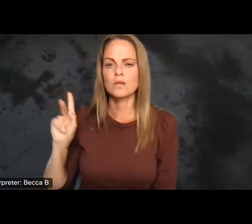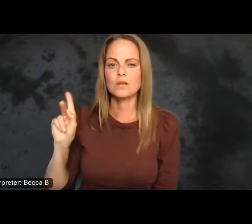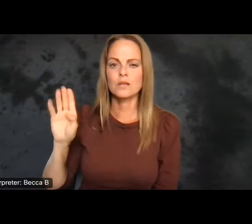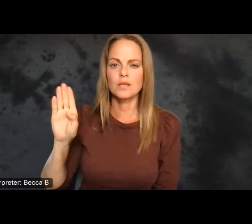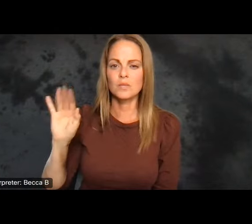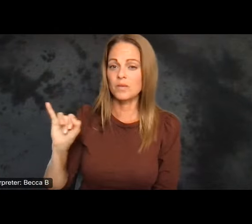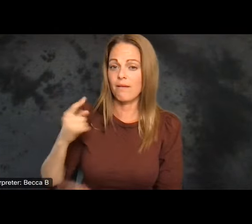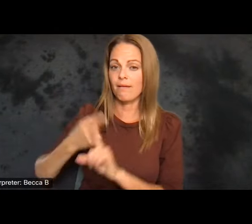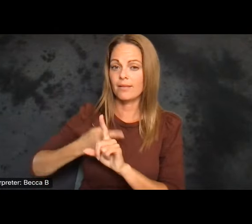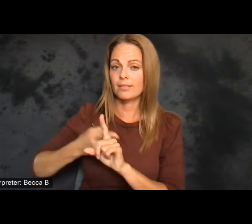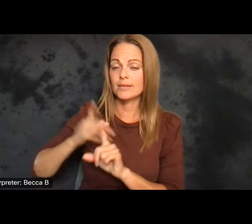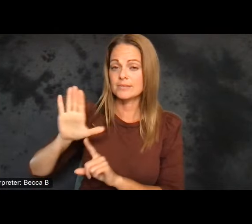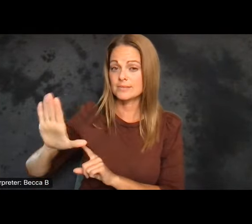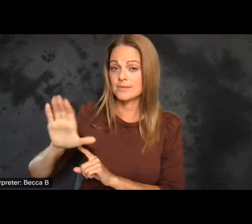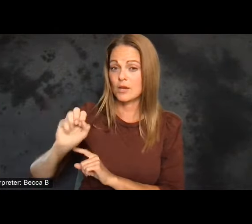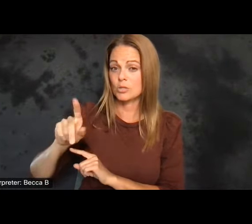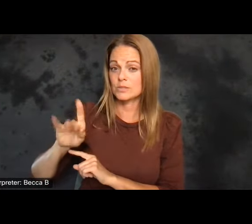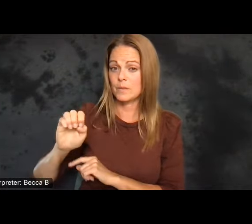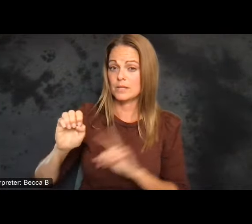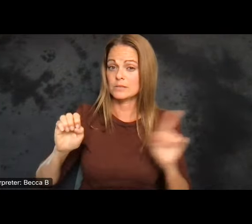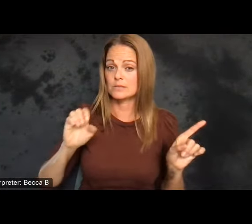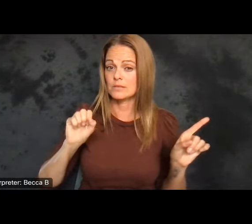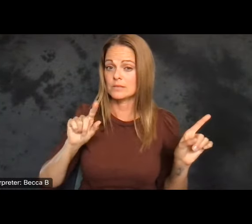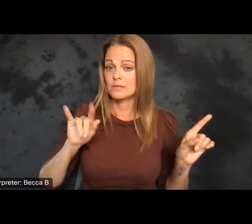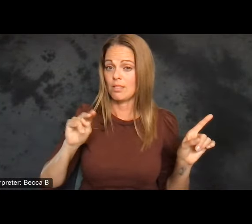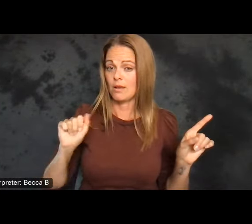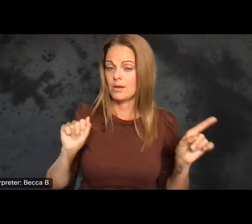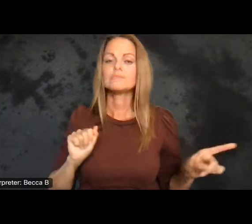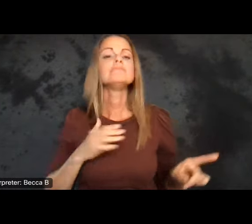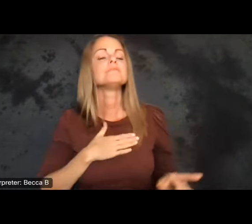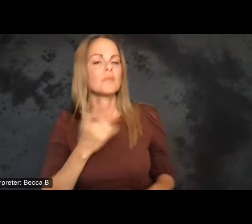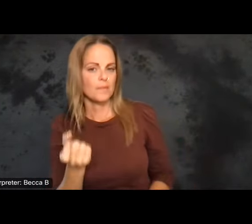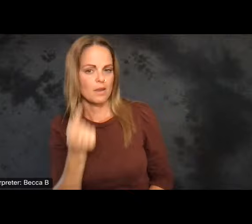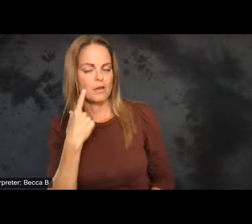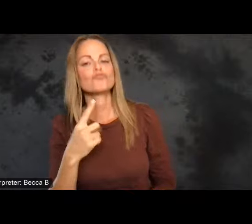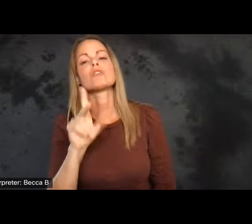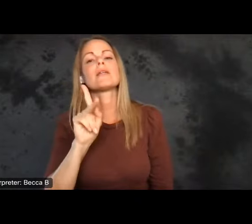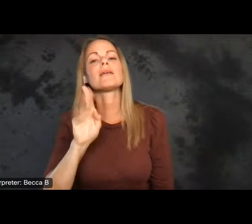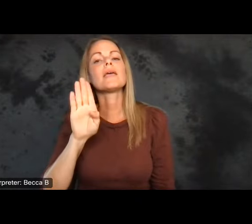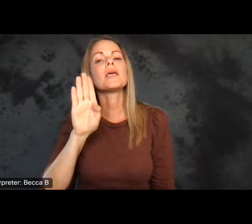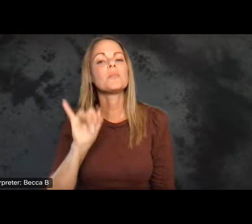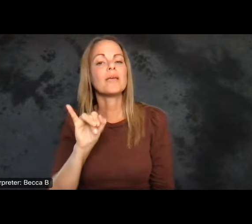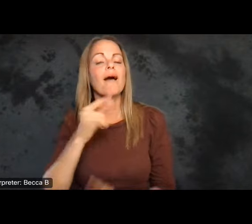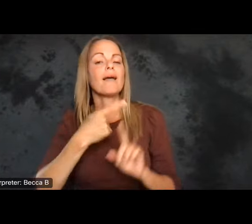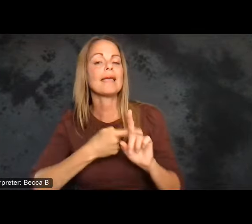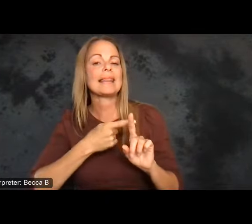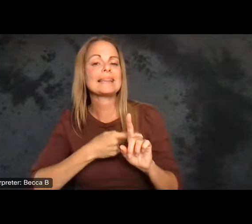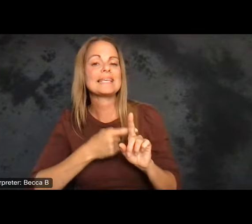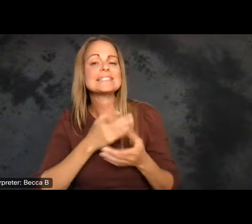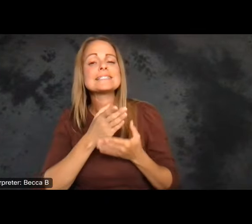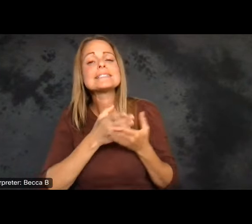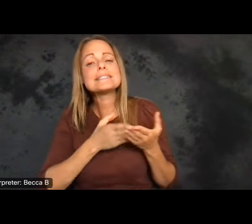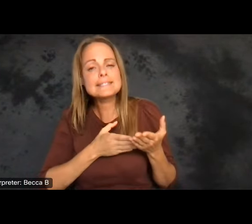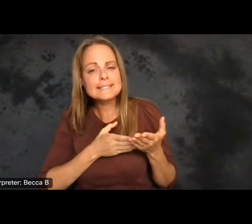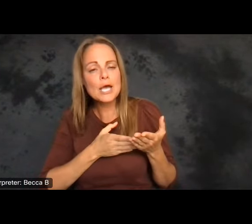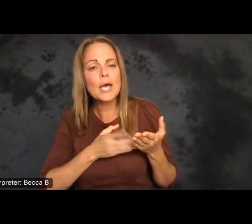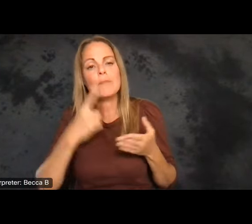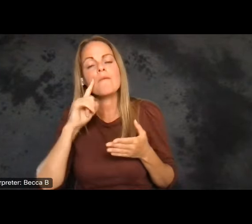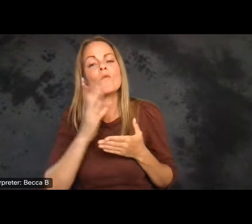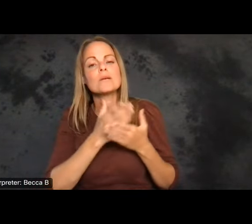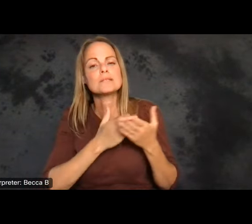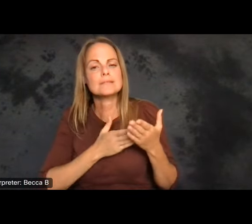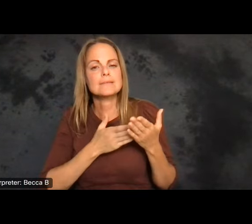space in Salina? It's my understanding that KBI leases some space for some of those